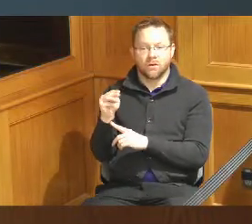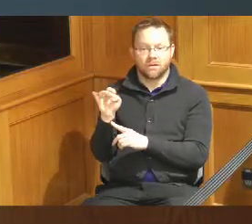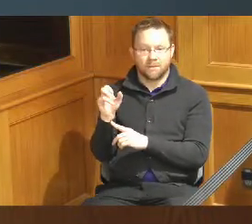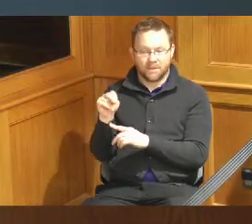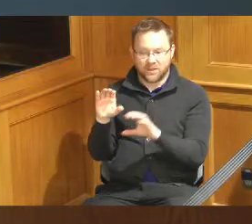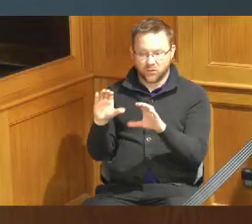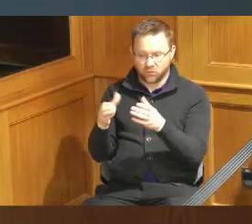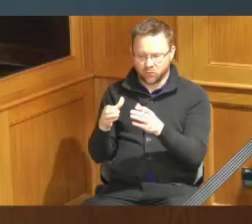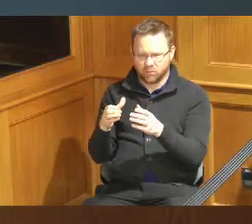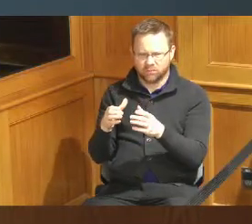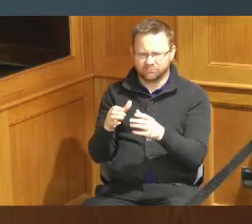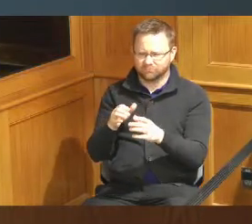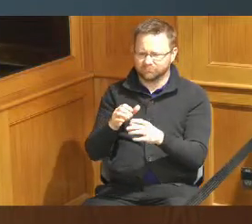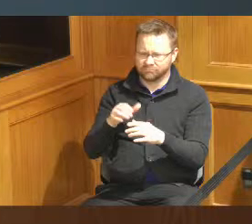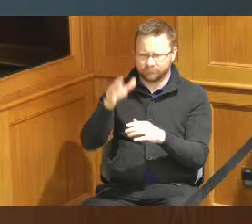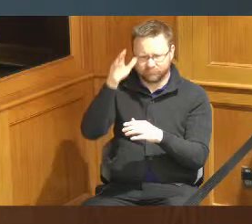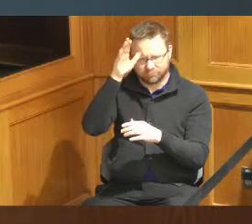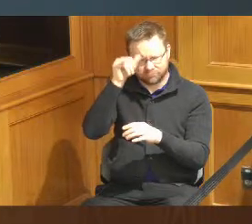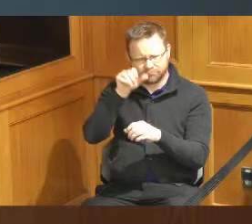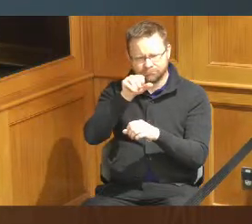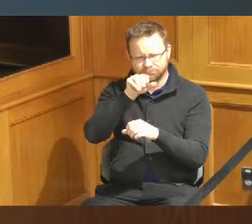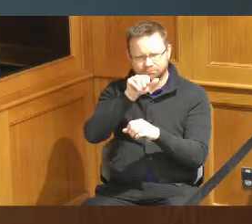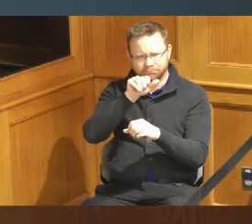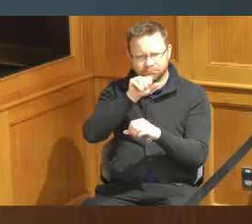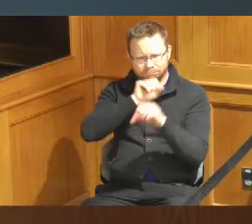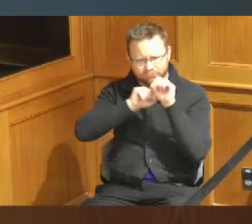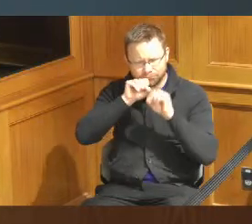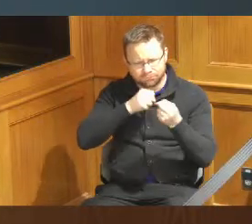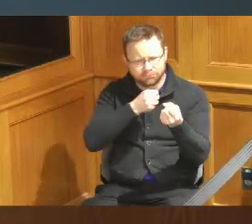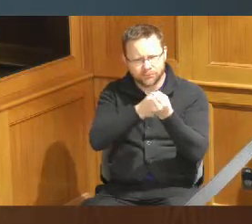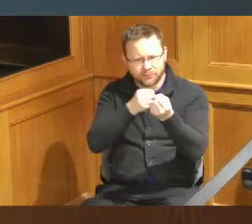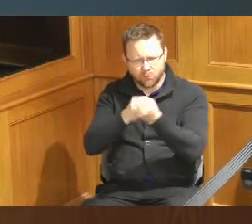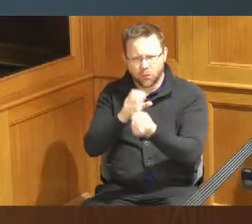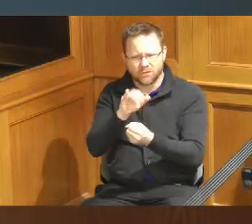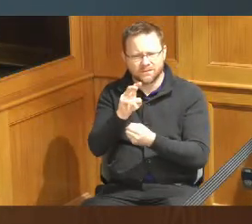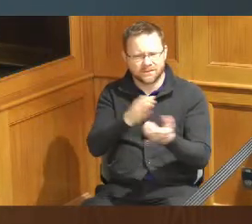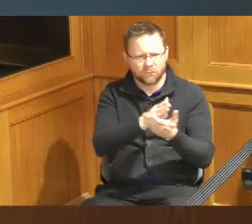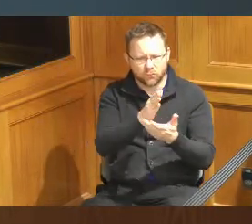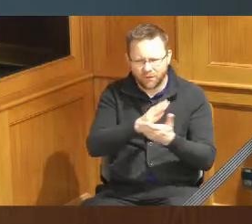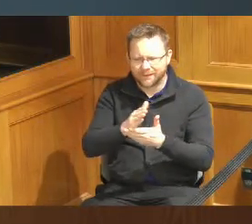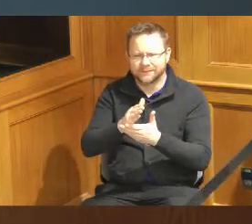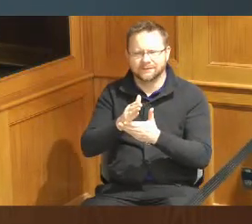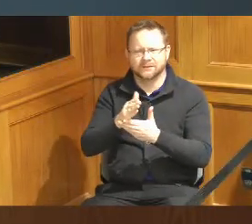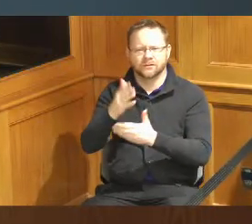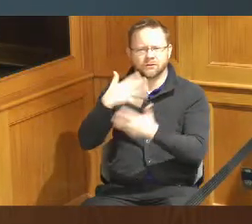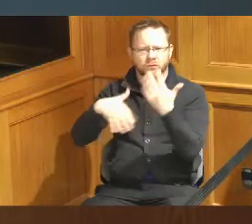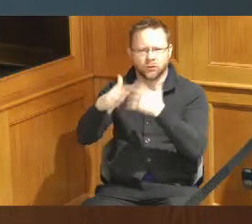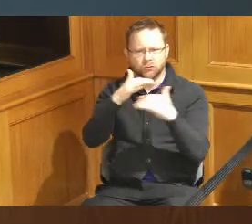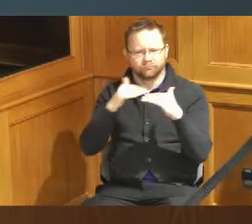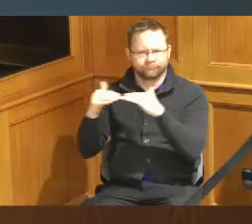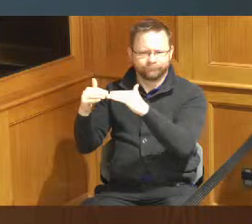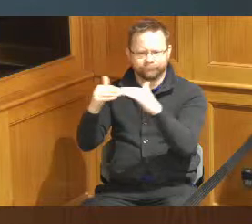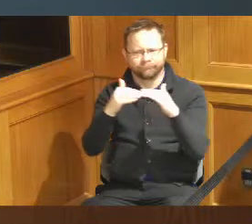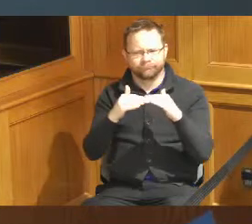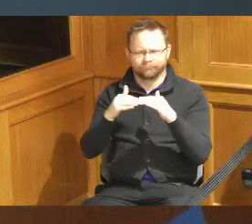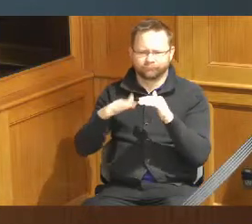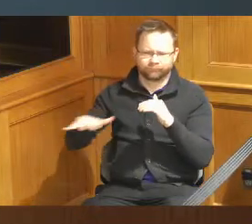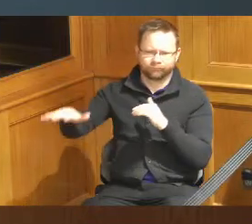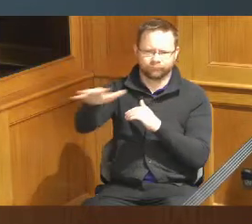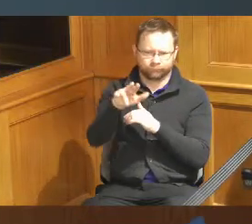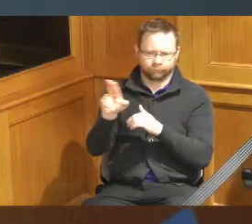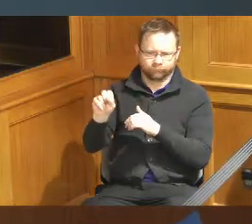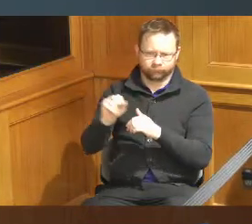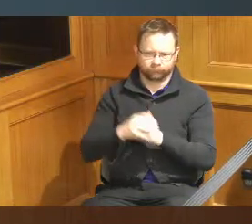been tirelessly advocates and champions for civil rights and social justice efforts all over the